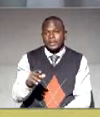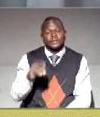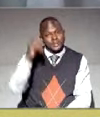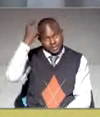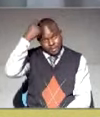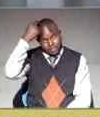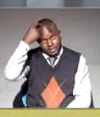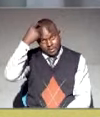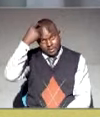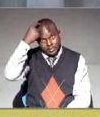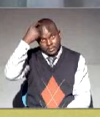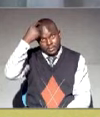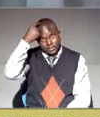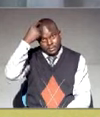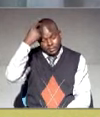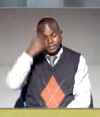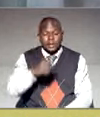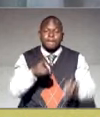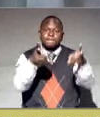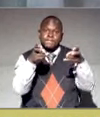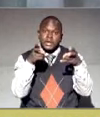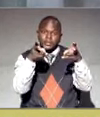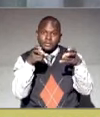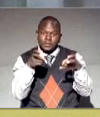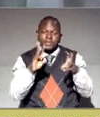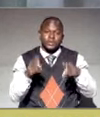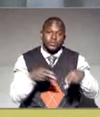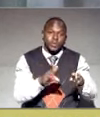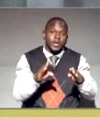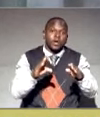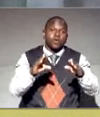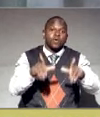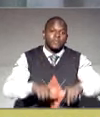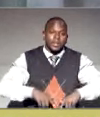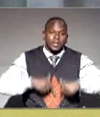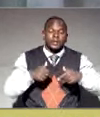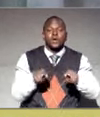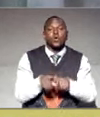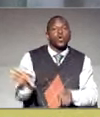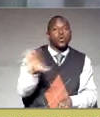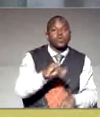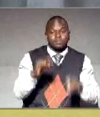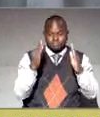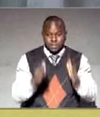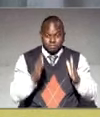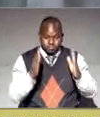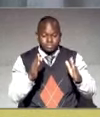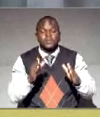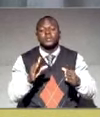mind, a perspective, a way of life, all things modeled in the